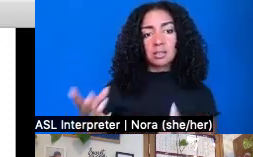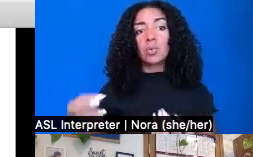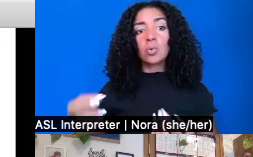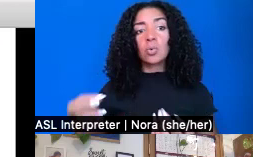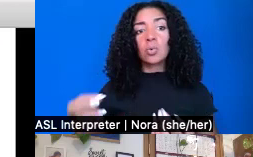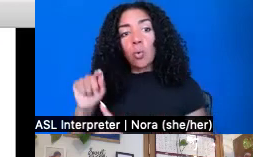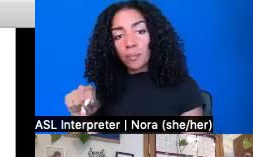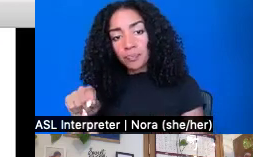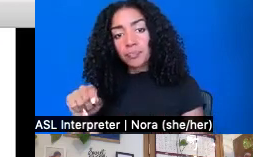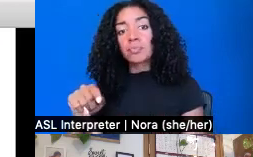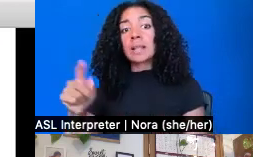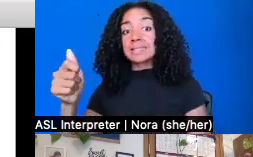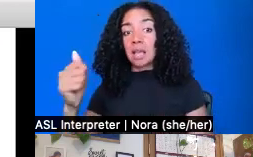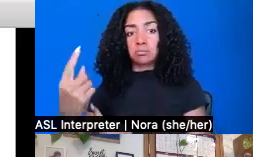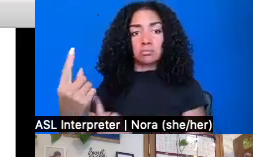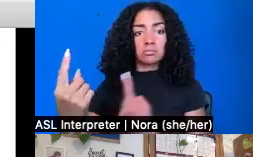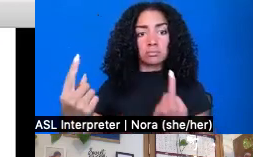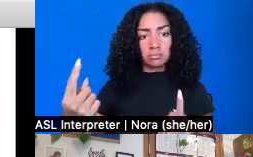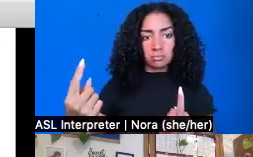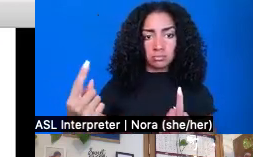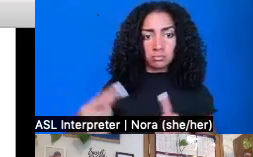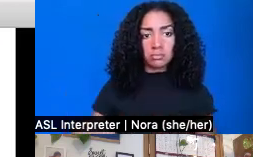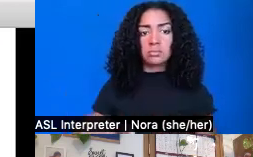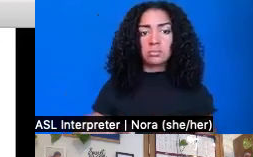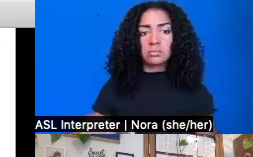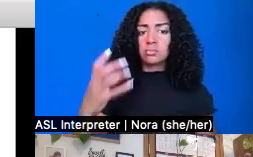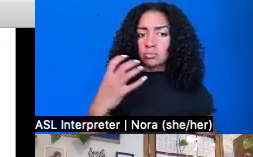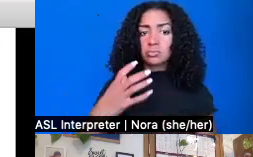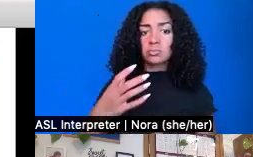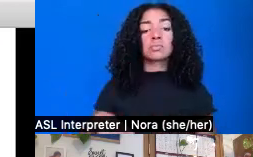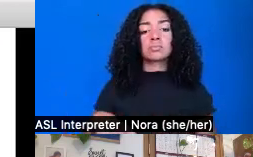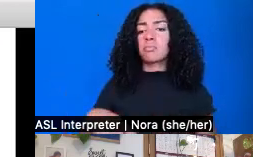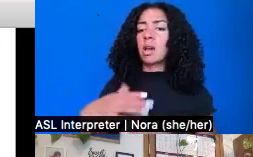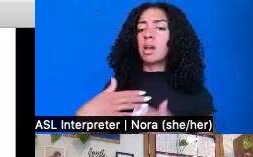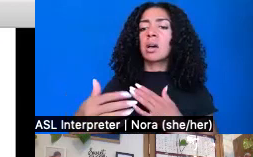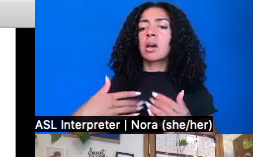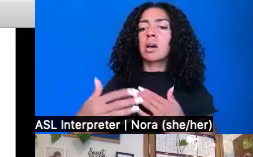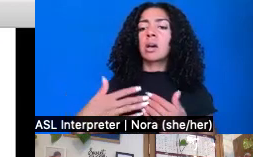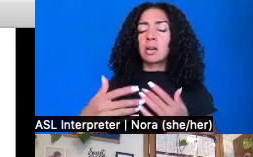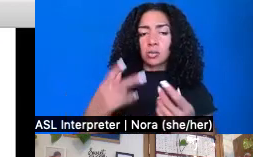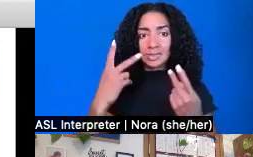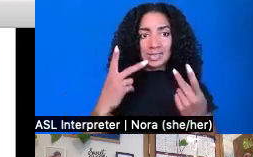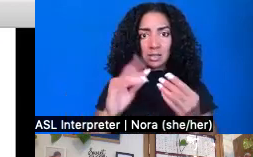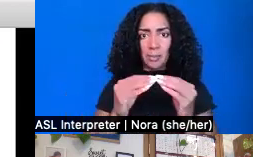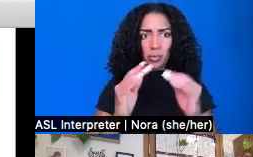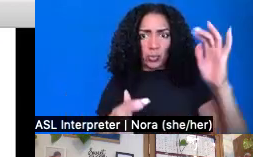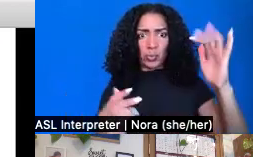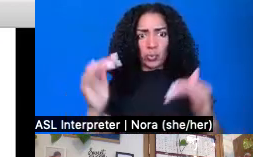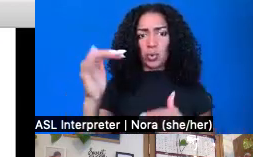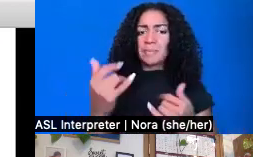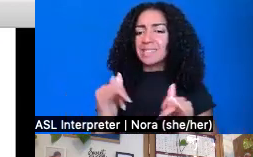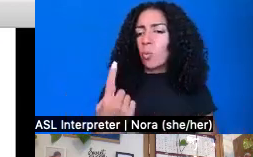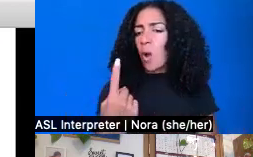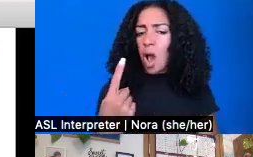right? 1 person experiencing violence is too many. 85% of folks in the LGBTQ two-spirit community have